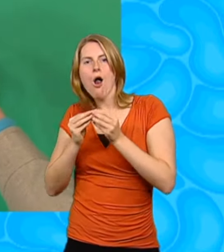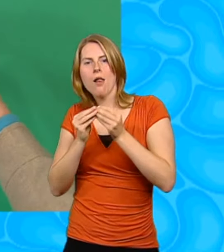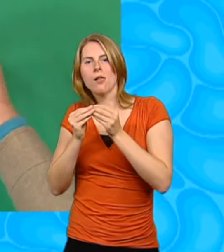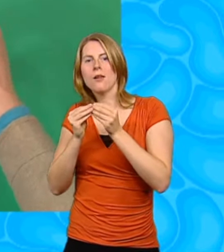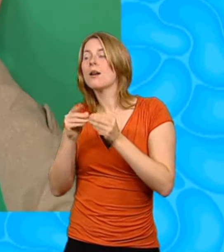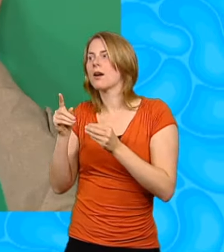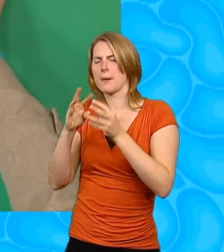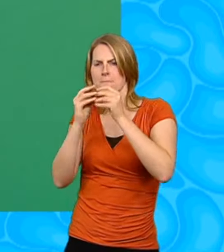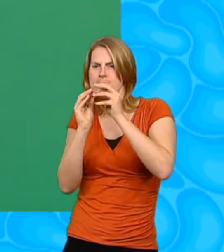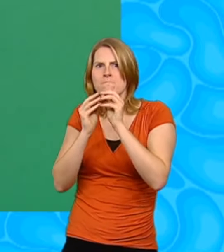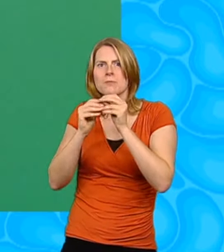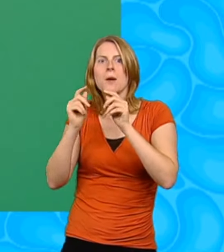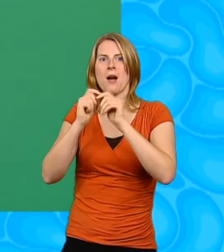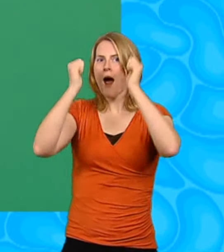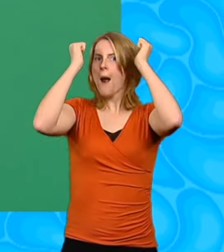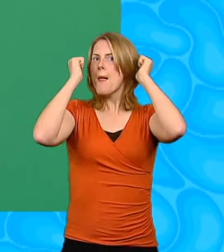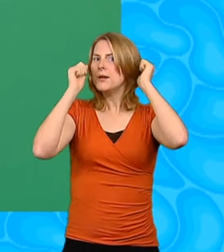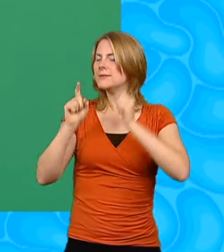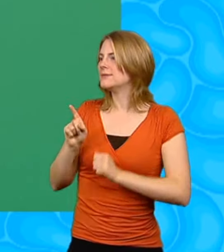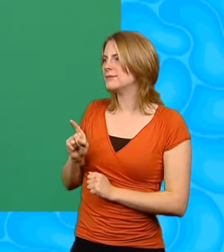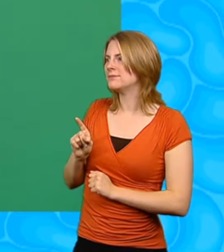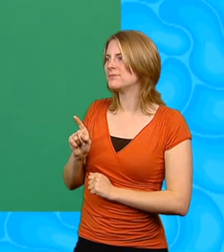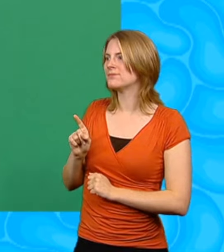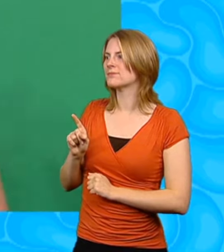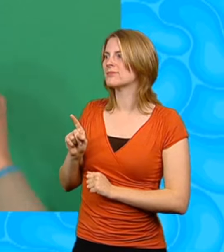can make the rest of your armour in the same way.